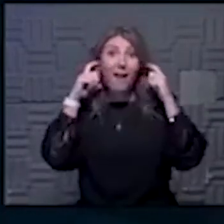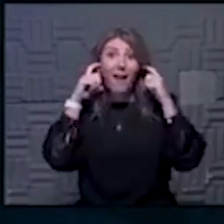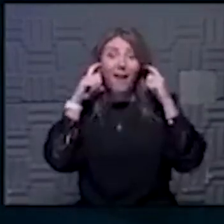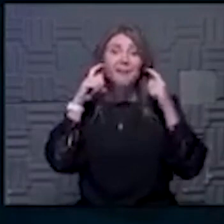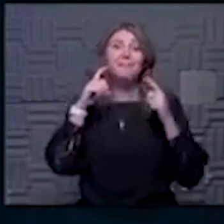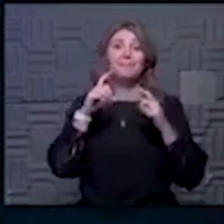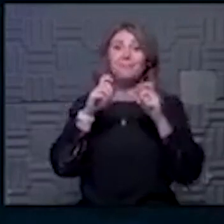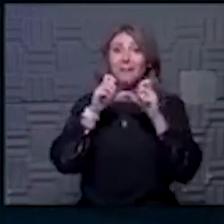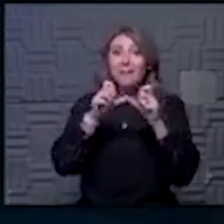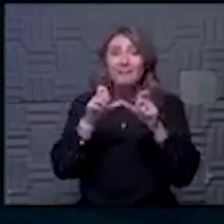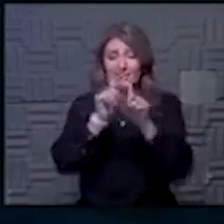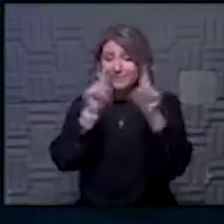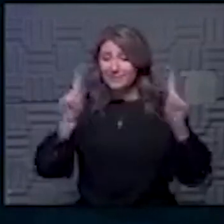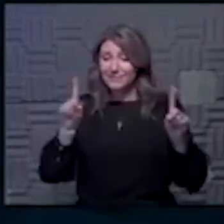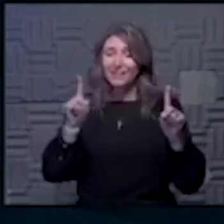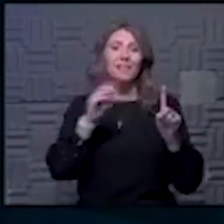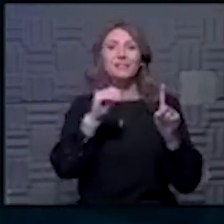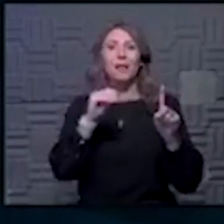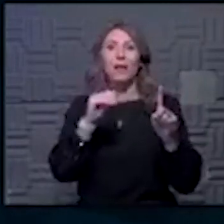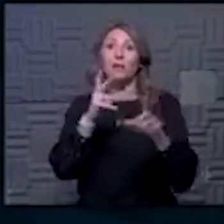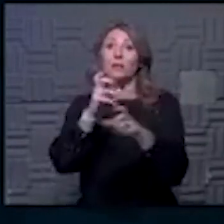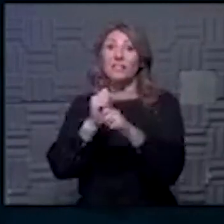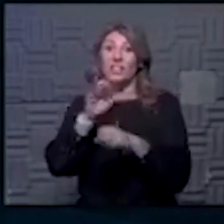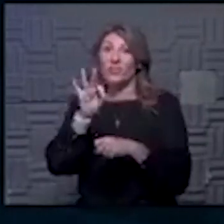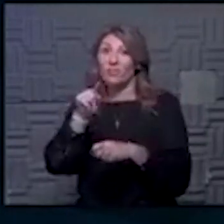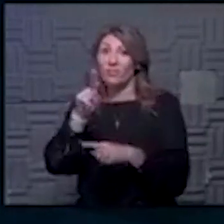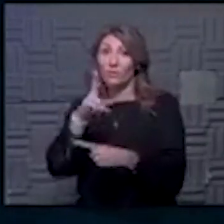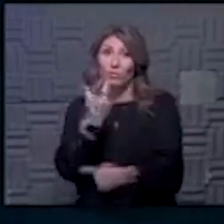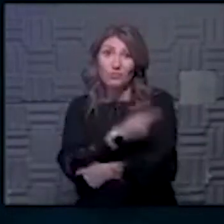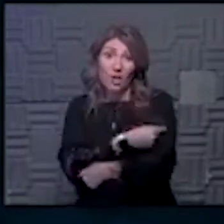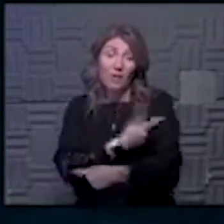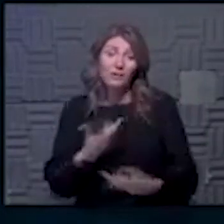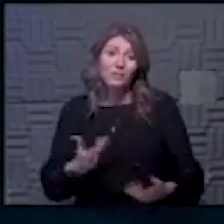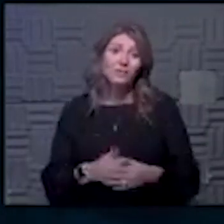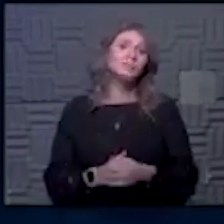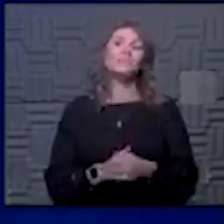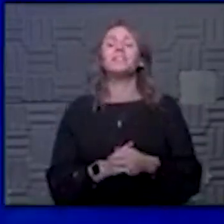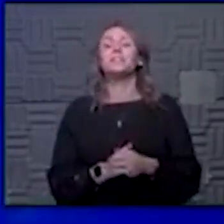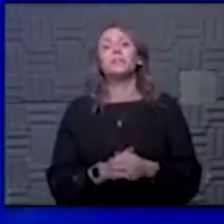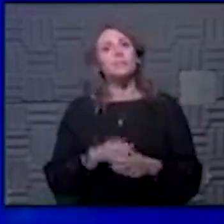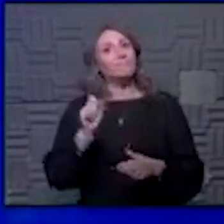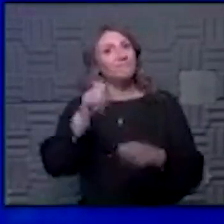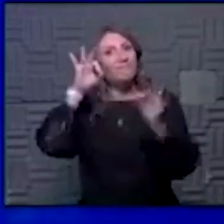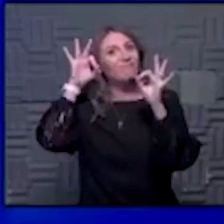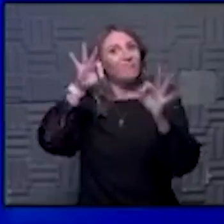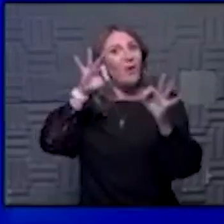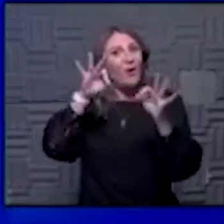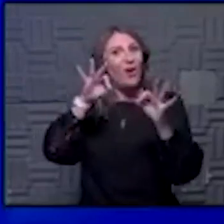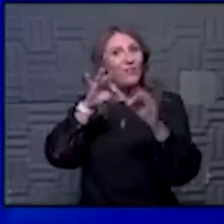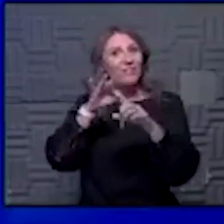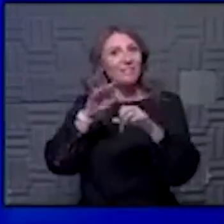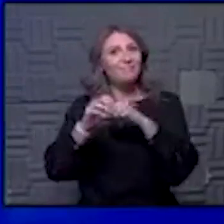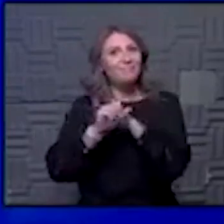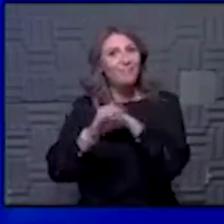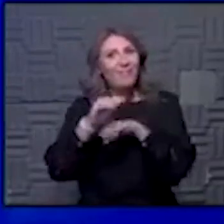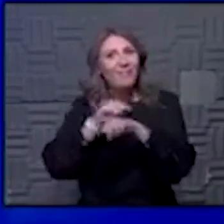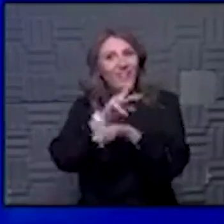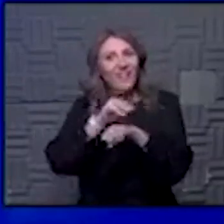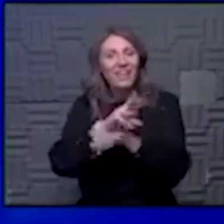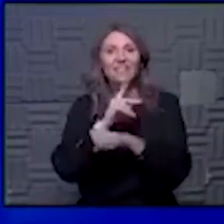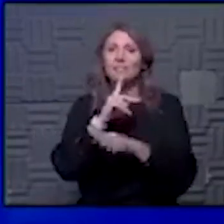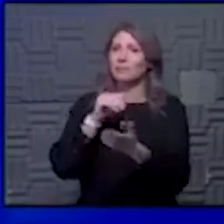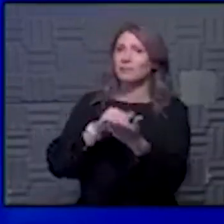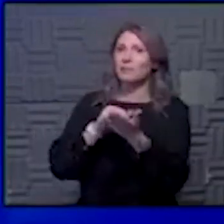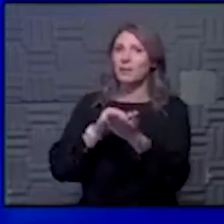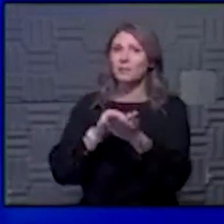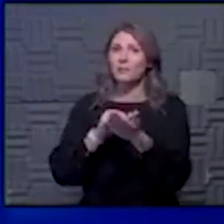your hands, and get a flu shot. All right. Boy, that sounds perfect to me. So, Dr. Adiga, how are things up in